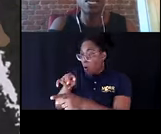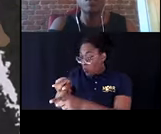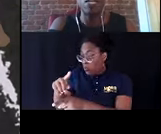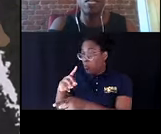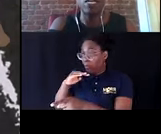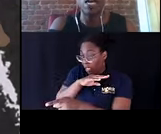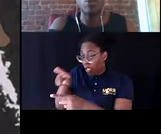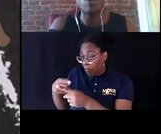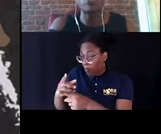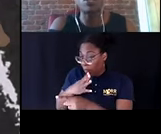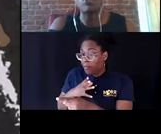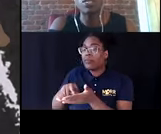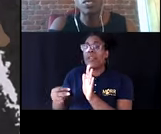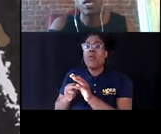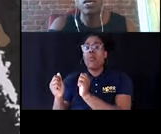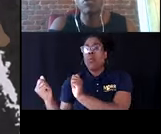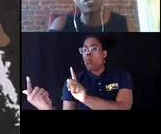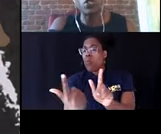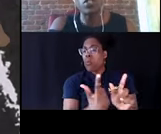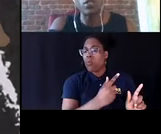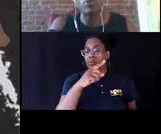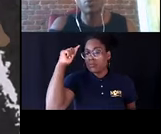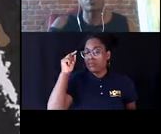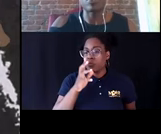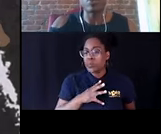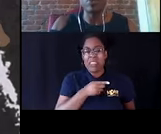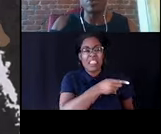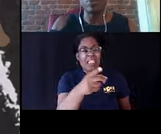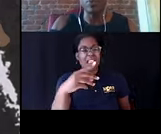massacres and the many pogroms of Reconstruction.